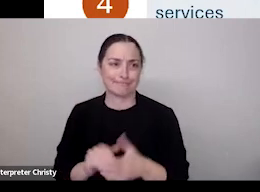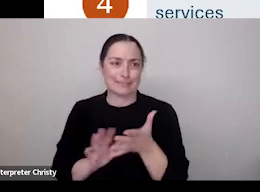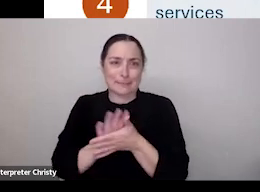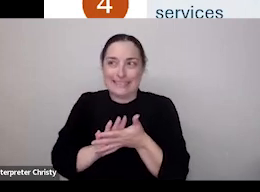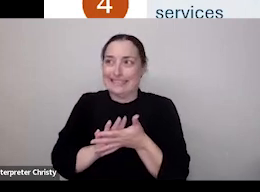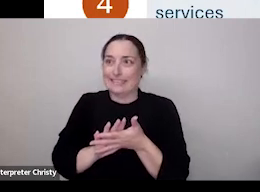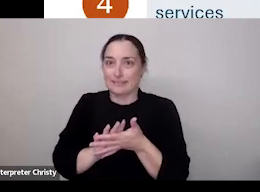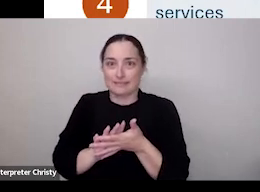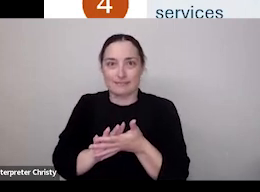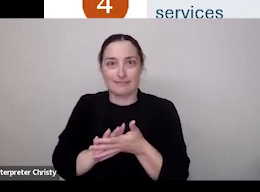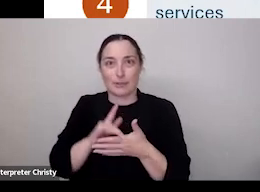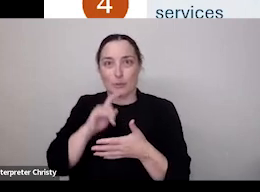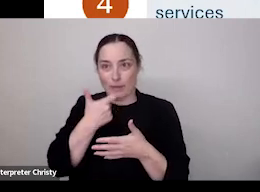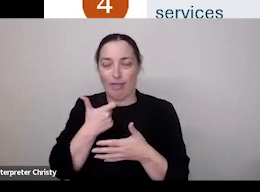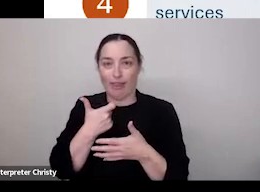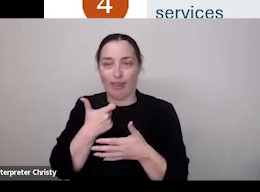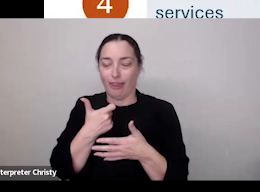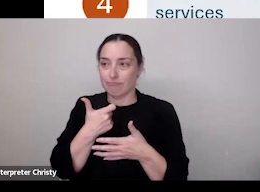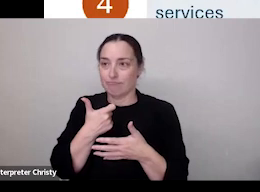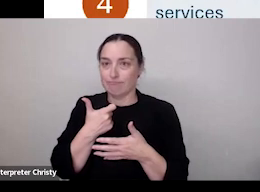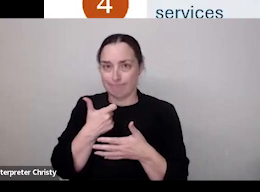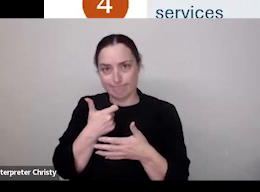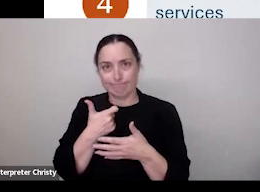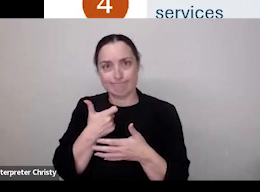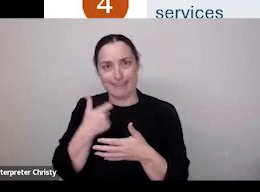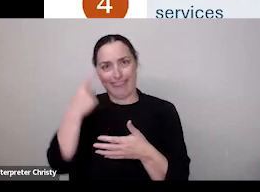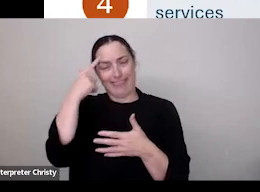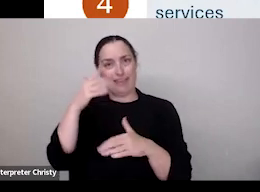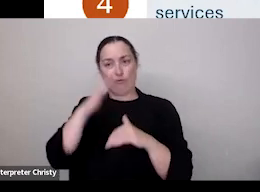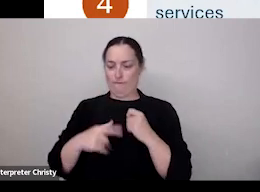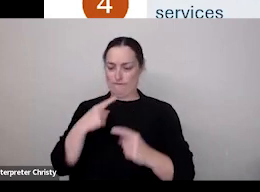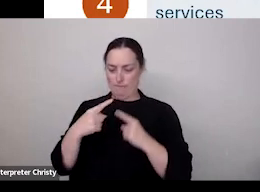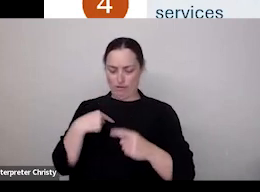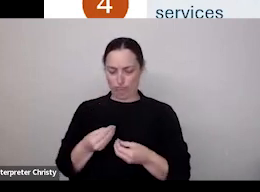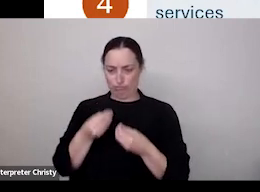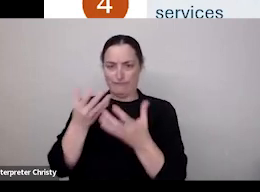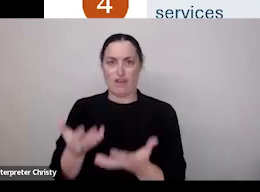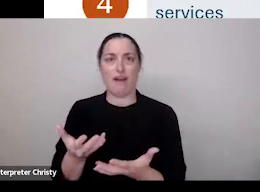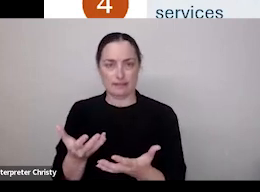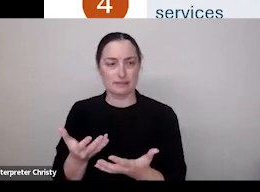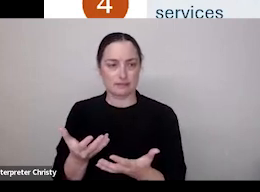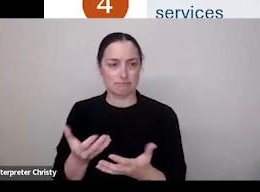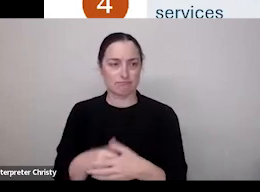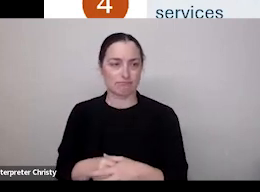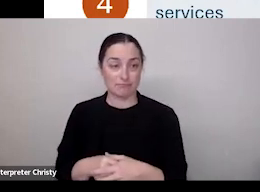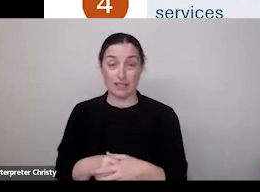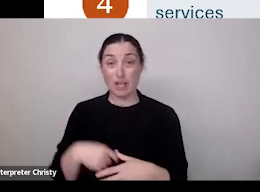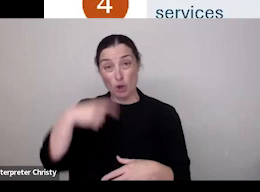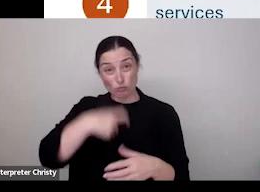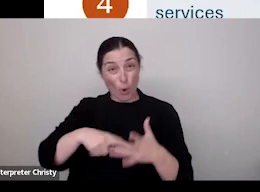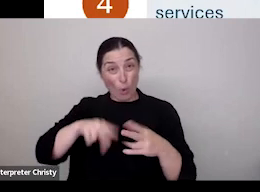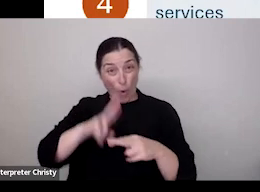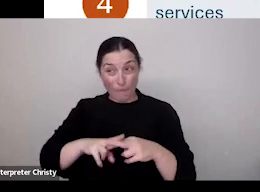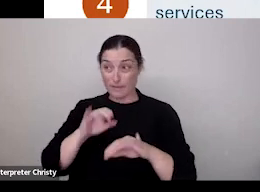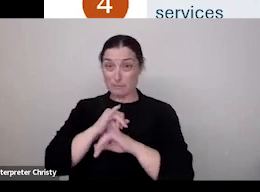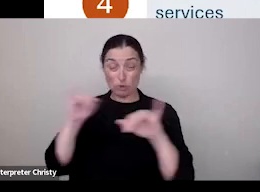to one critical action you can take. That is to be really critical of the information you provide. The role of emergency services is to provide